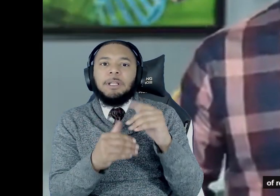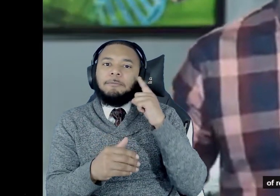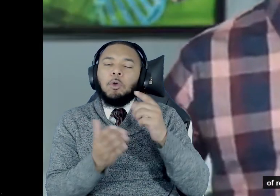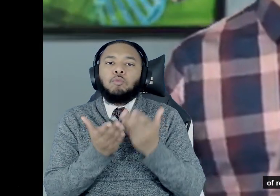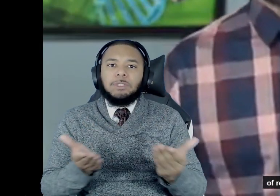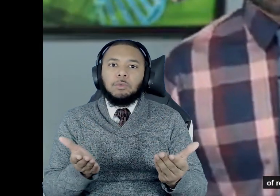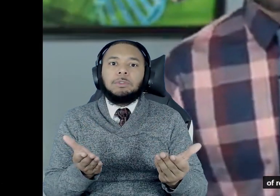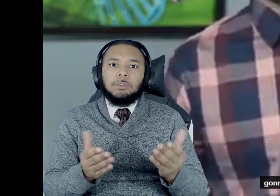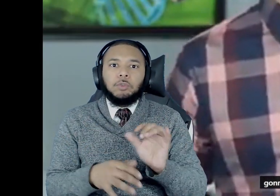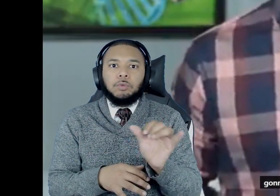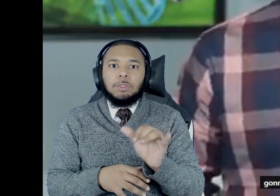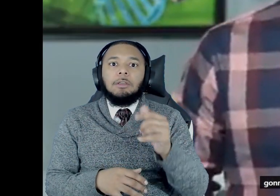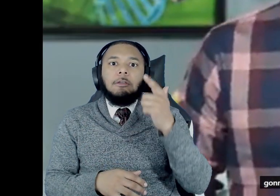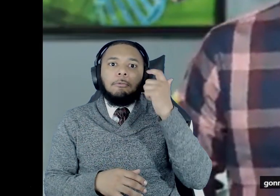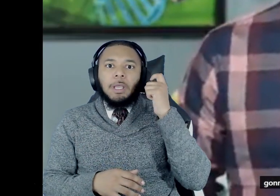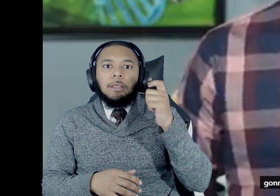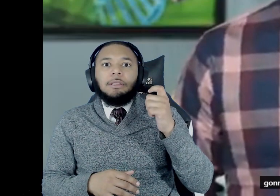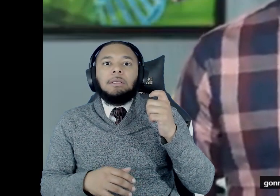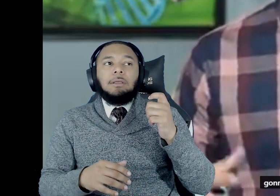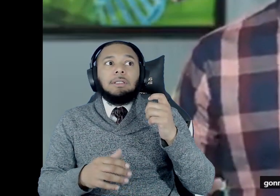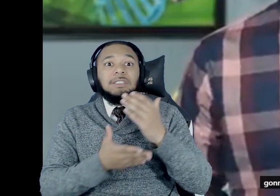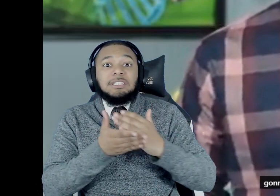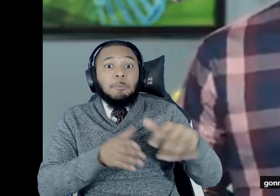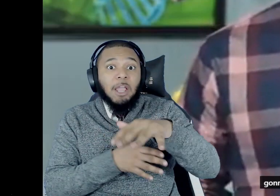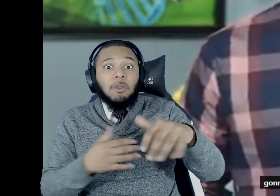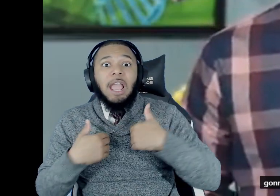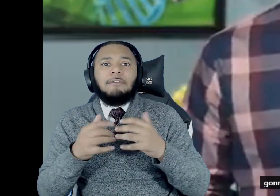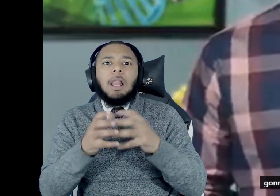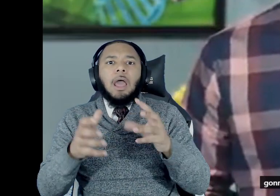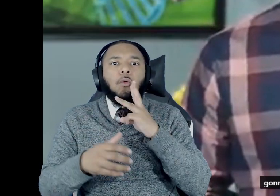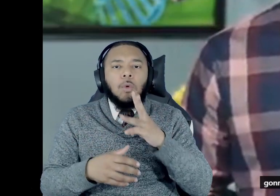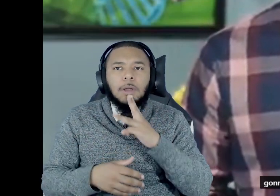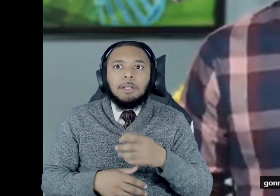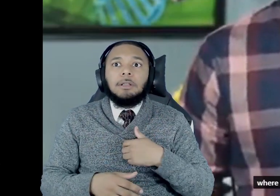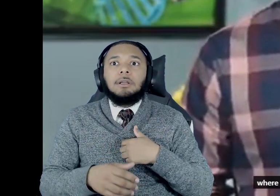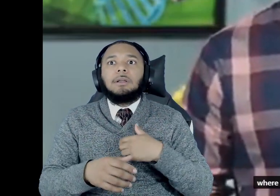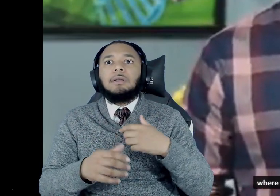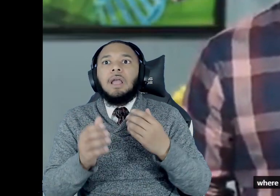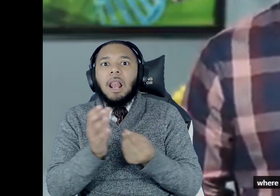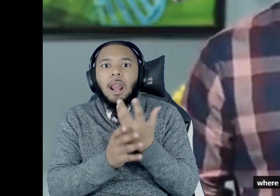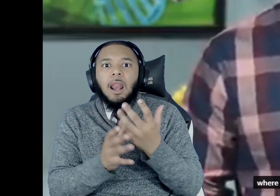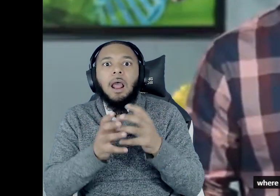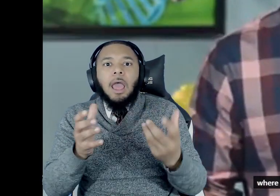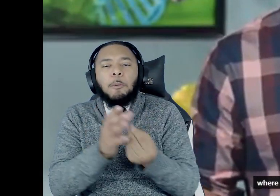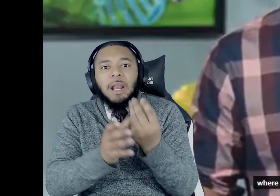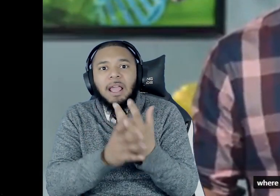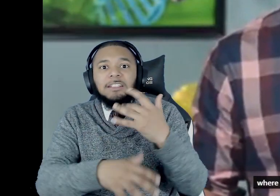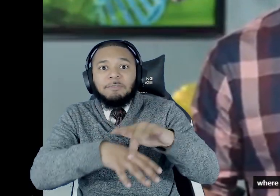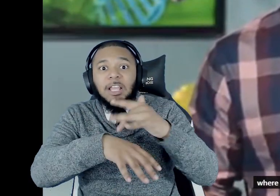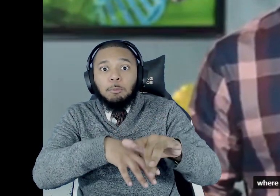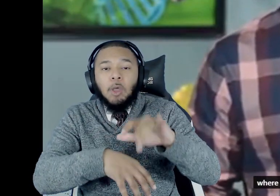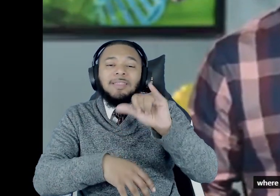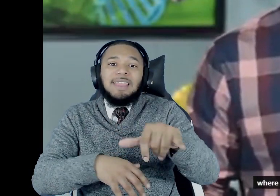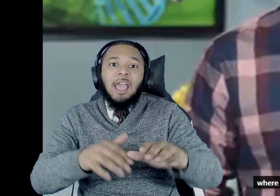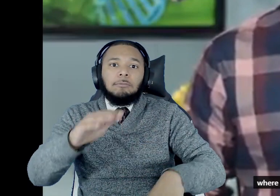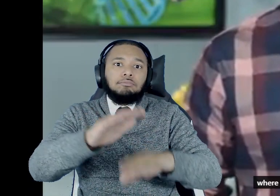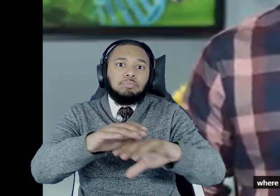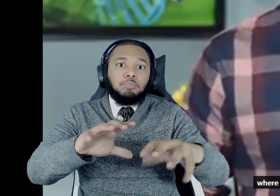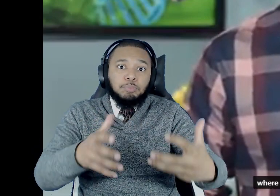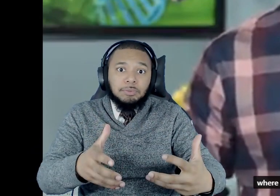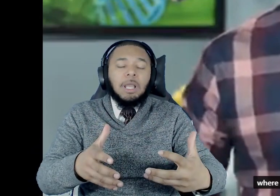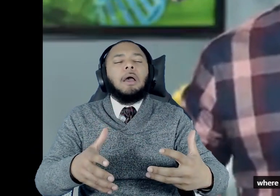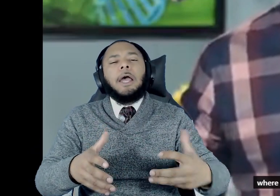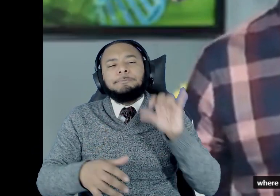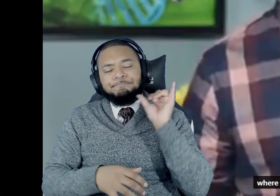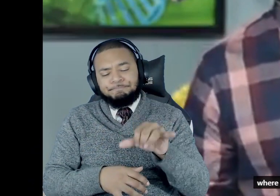because it has a lot of water and a lot of vegetation, we're going to see a much higher carrying capacity in comparing that to an area where water